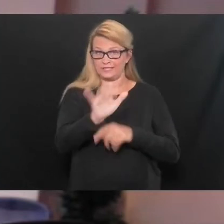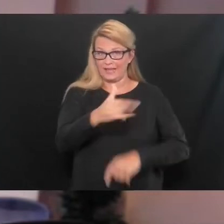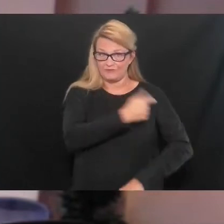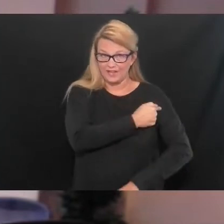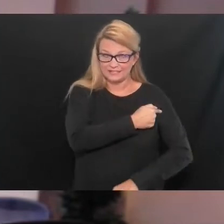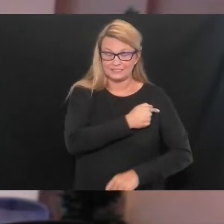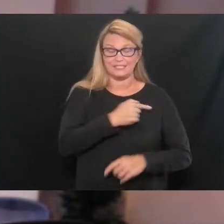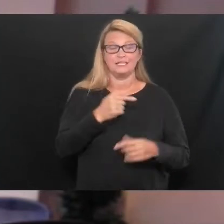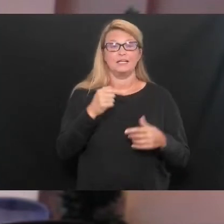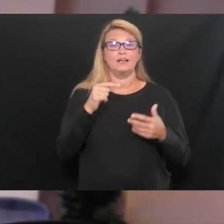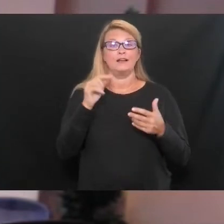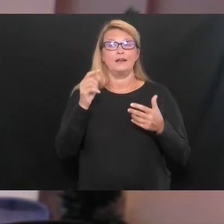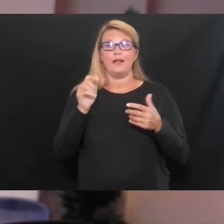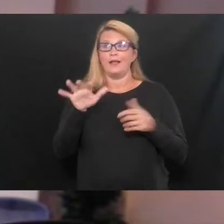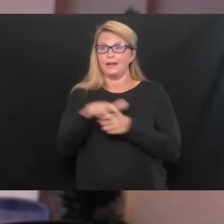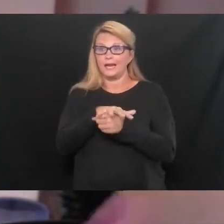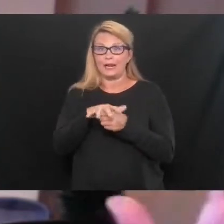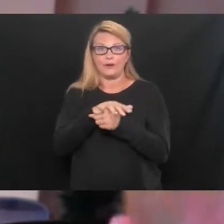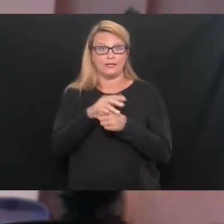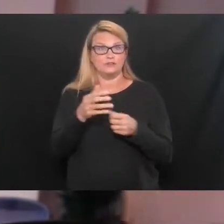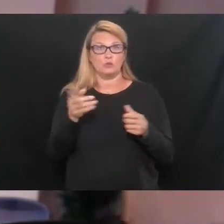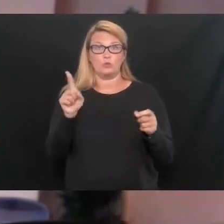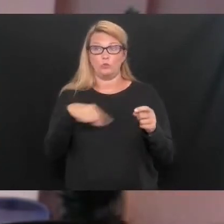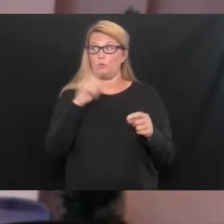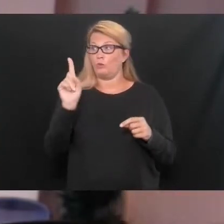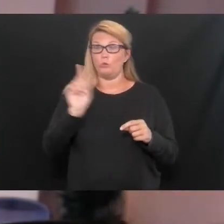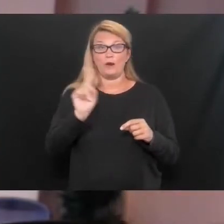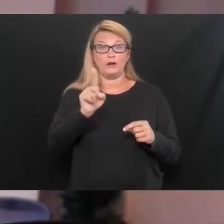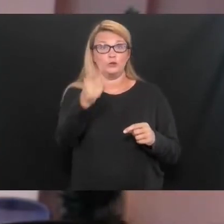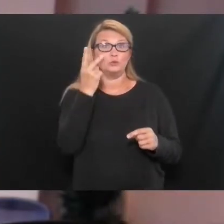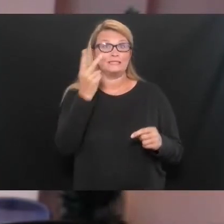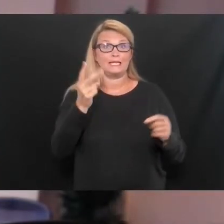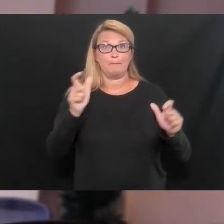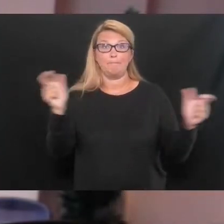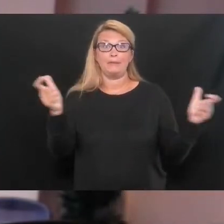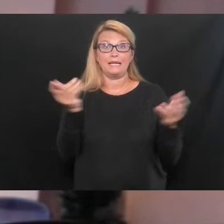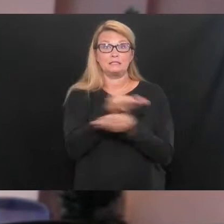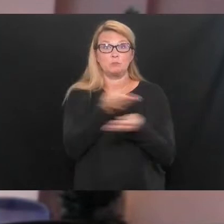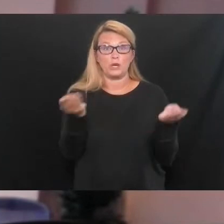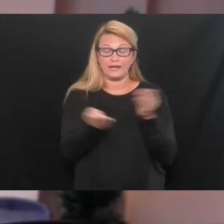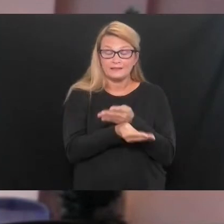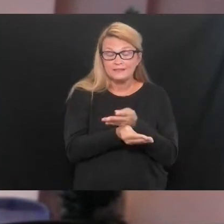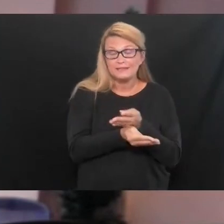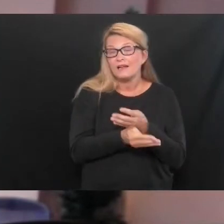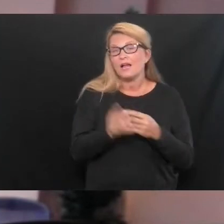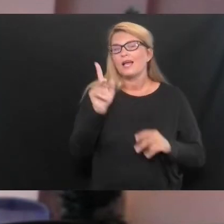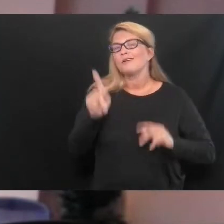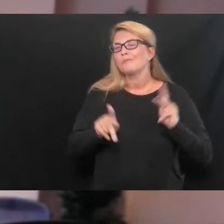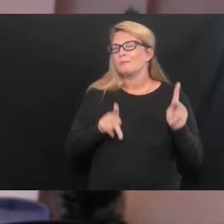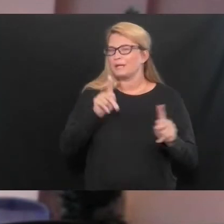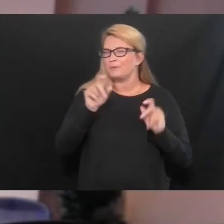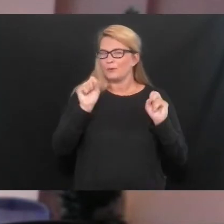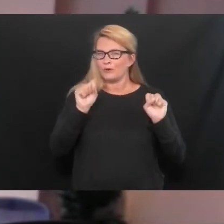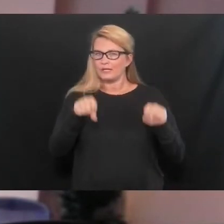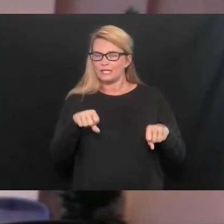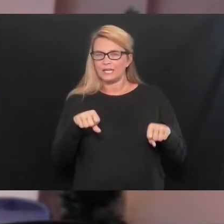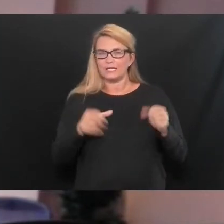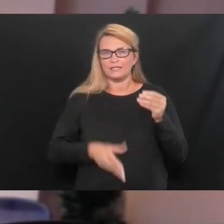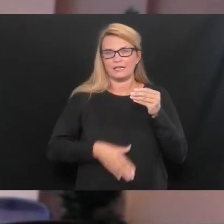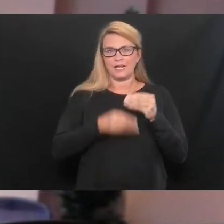of high spread, which is the governor has shown across the country, that people also consider to